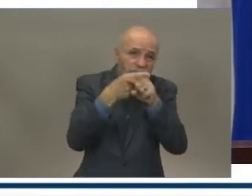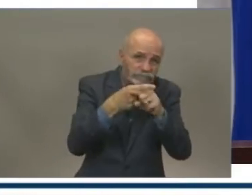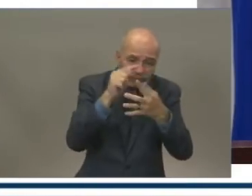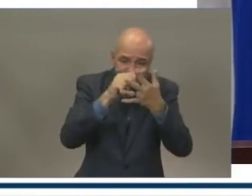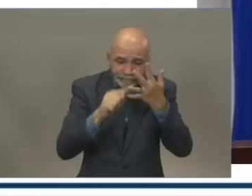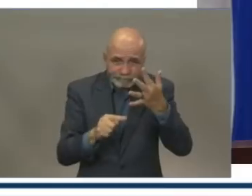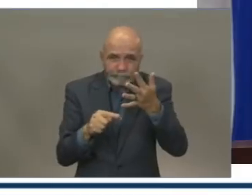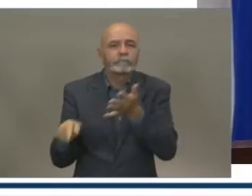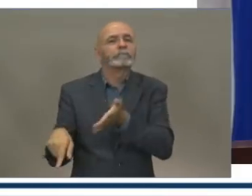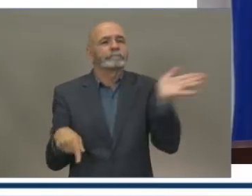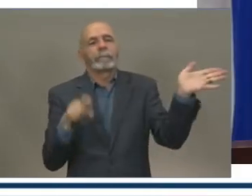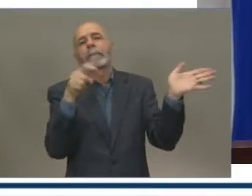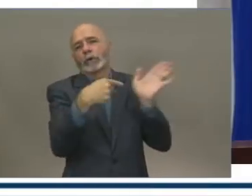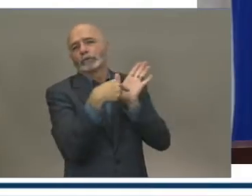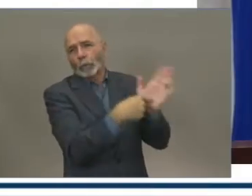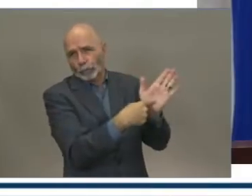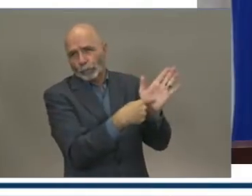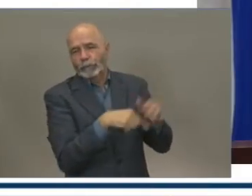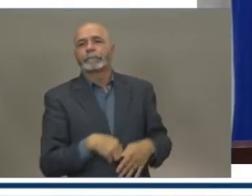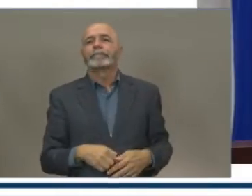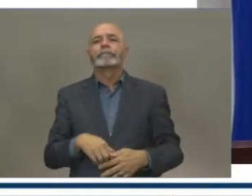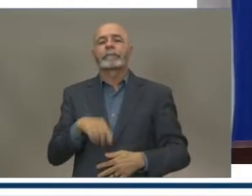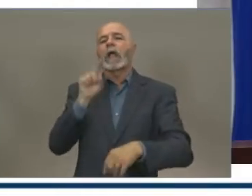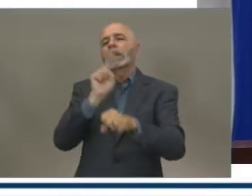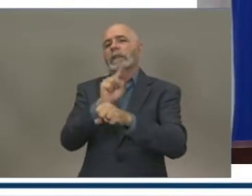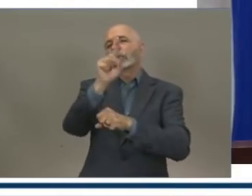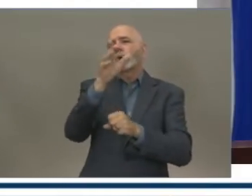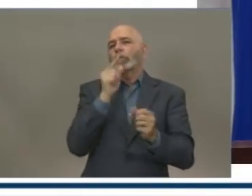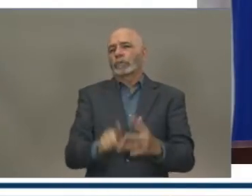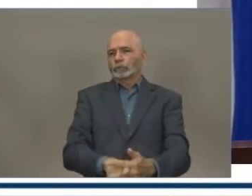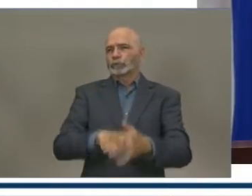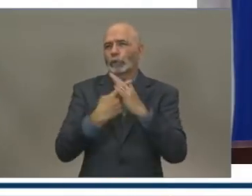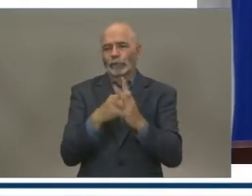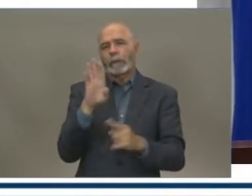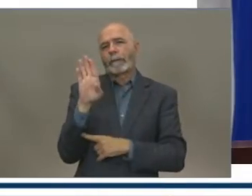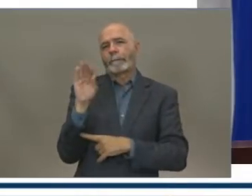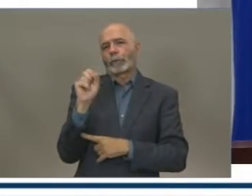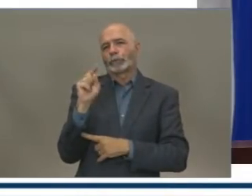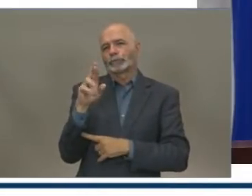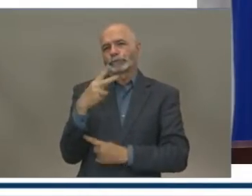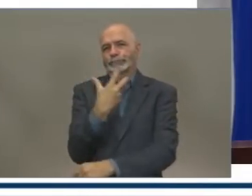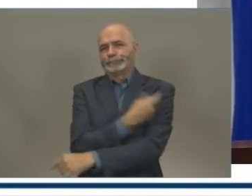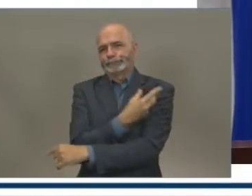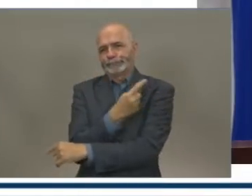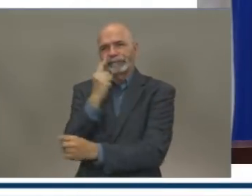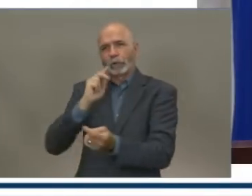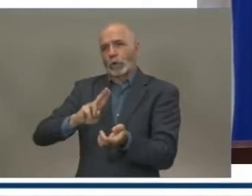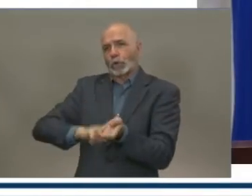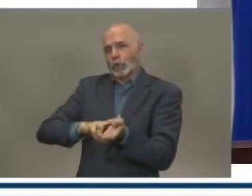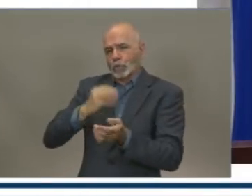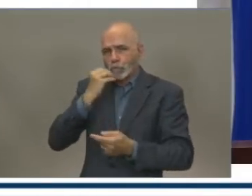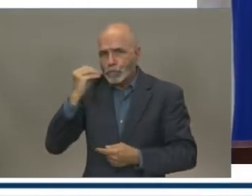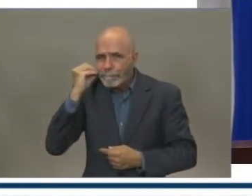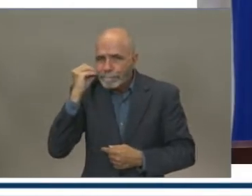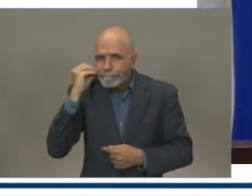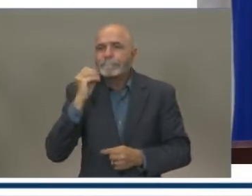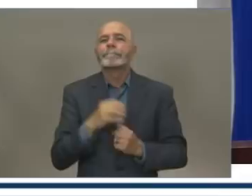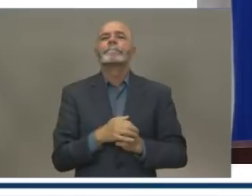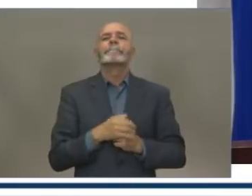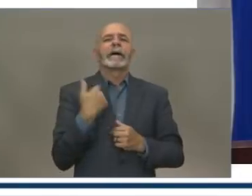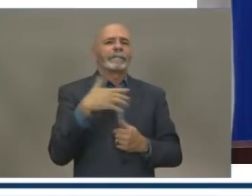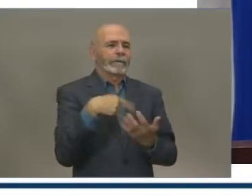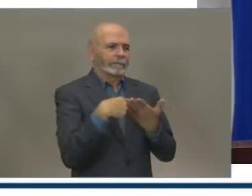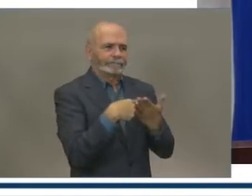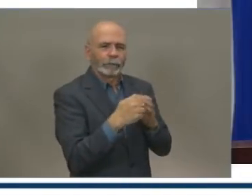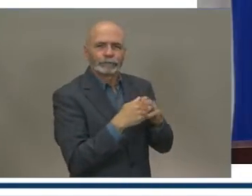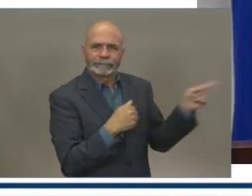Next week, we'll start rolling out booster doses of COVID vaccine for long-term care residents. We've been working with the long-term care facilities to prepare,